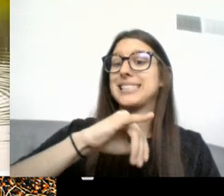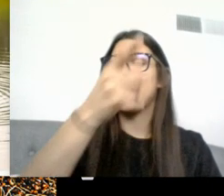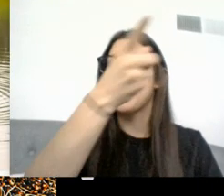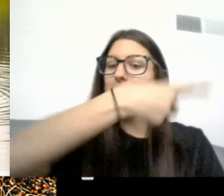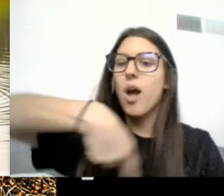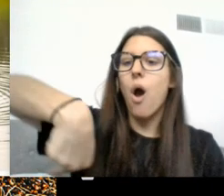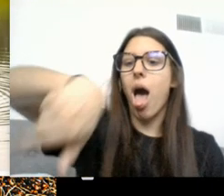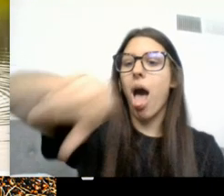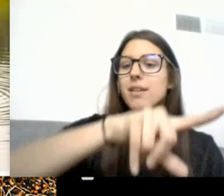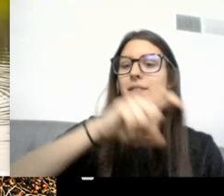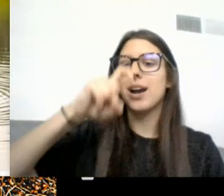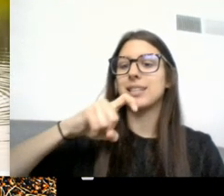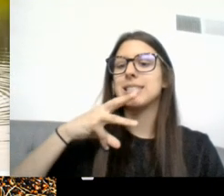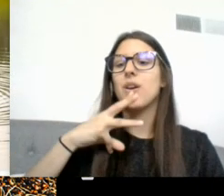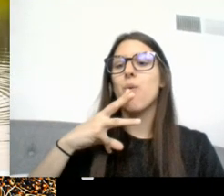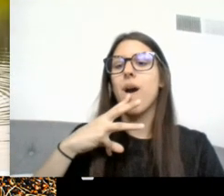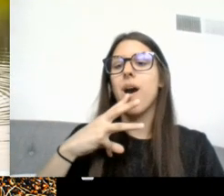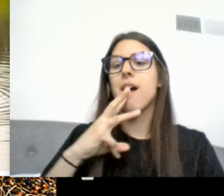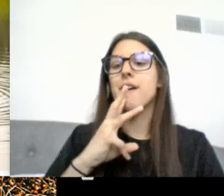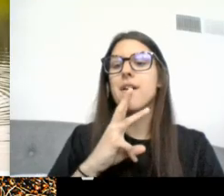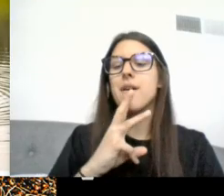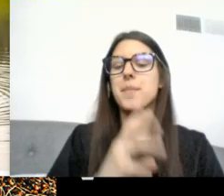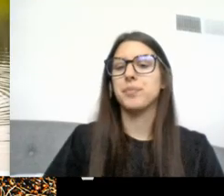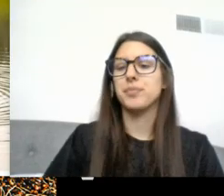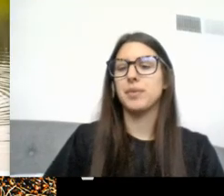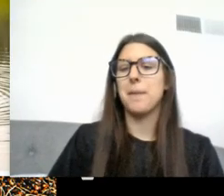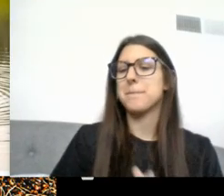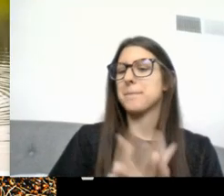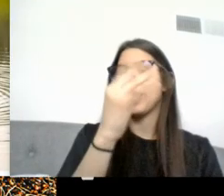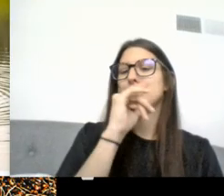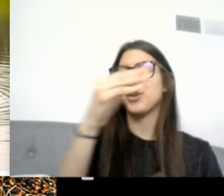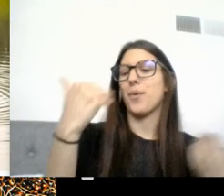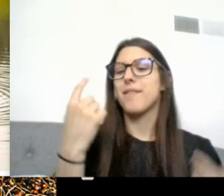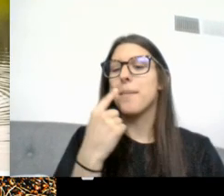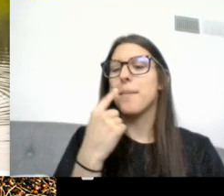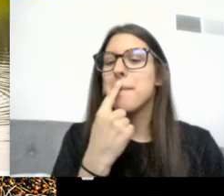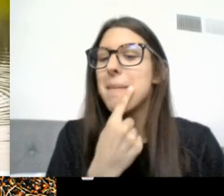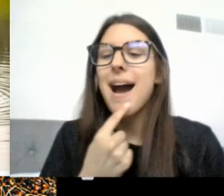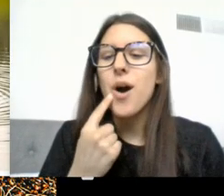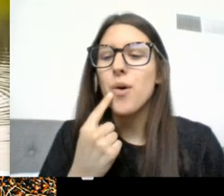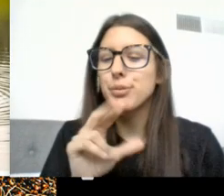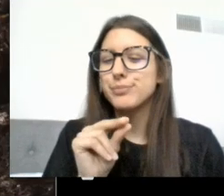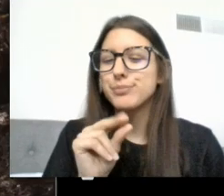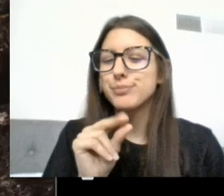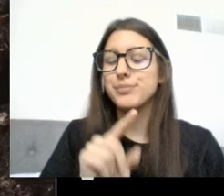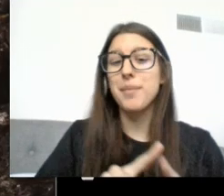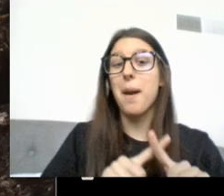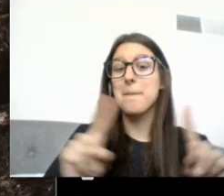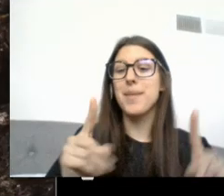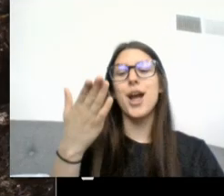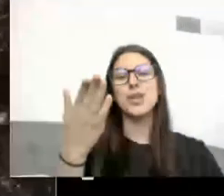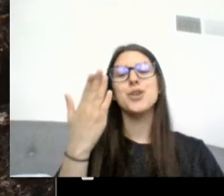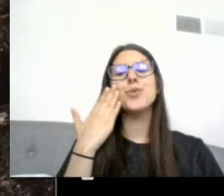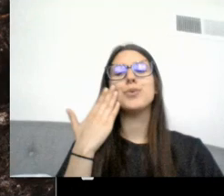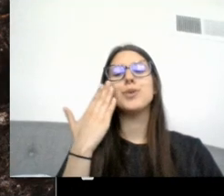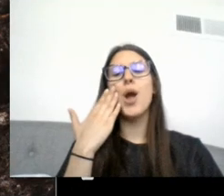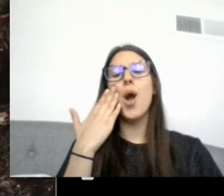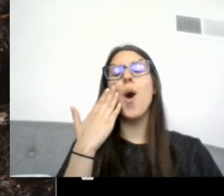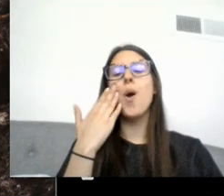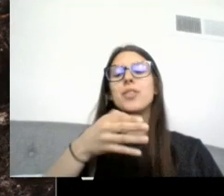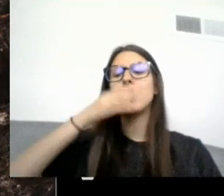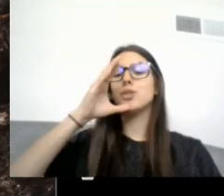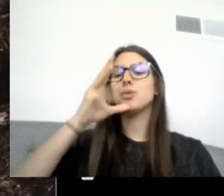do. Now, plants don't have mouths, but you might know that they soak up the water in their roots, like when